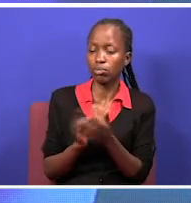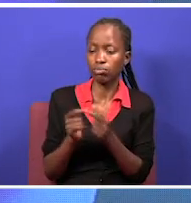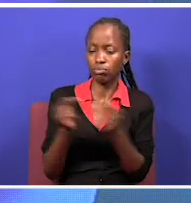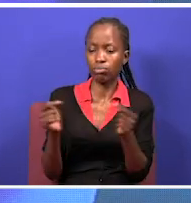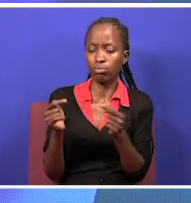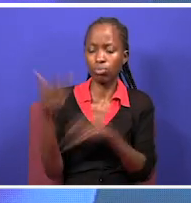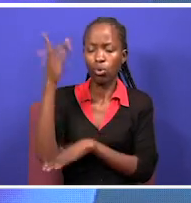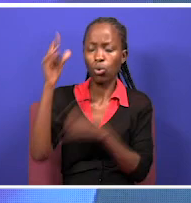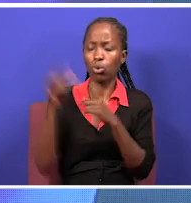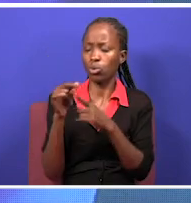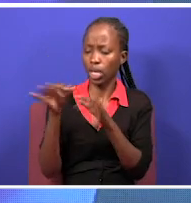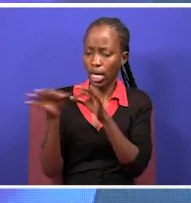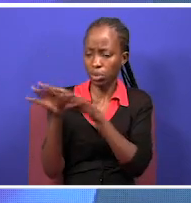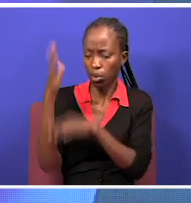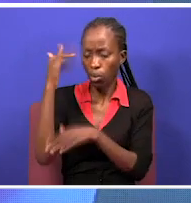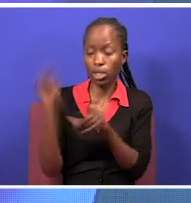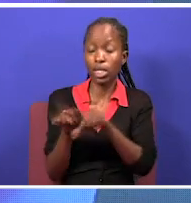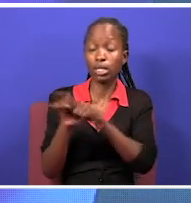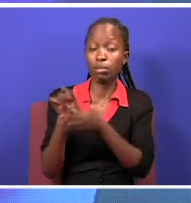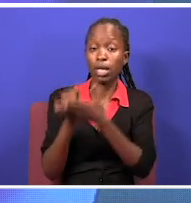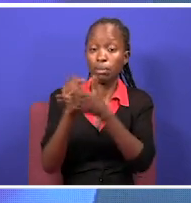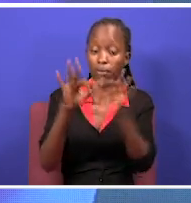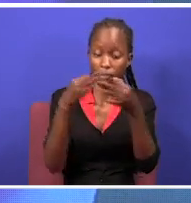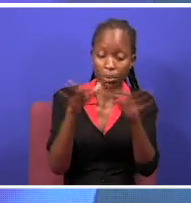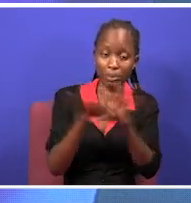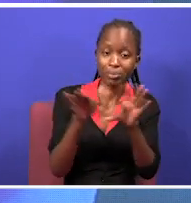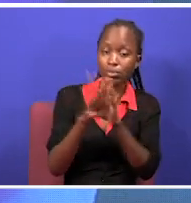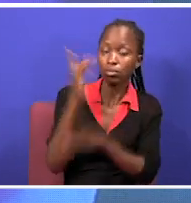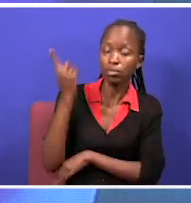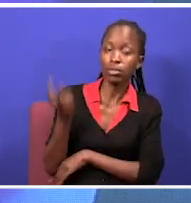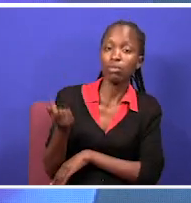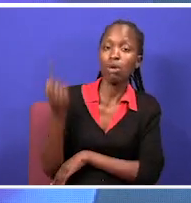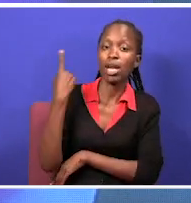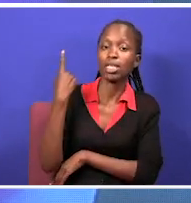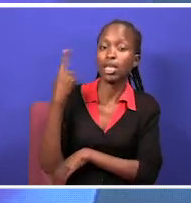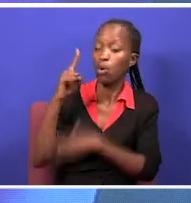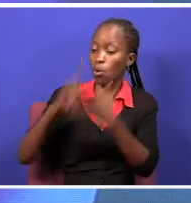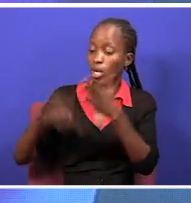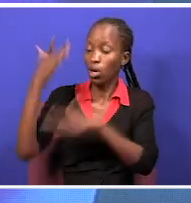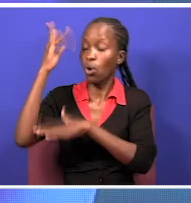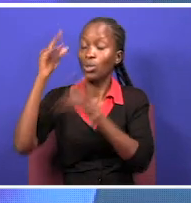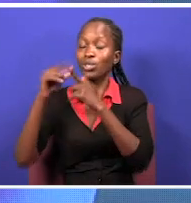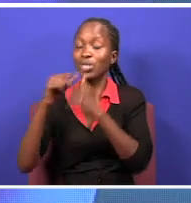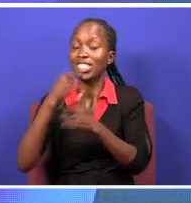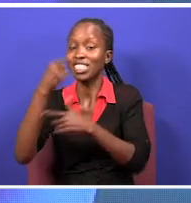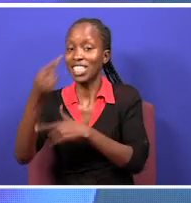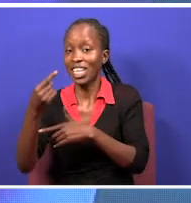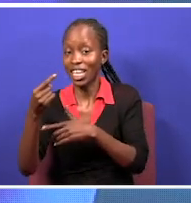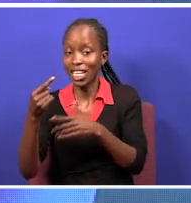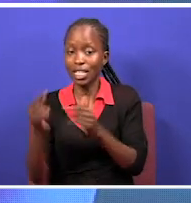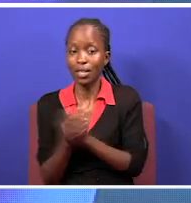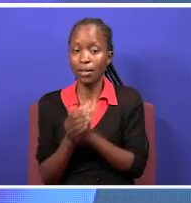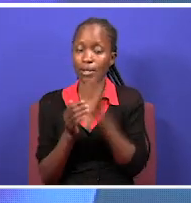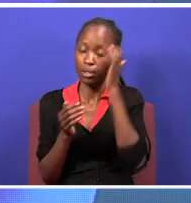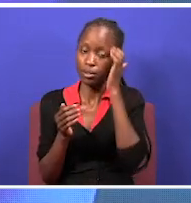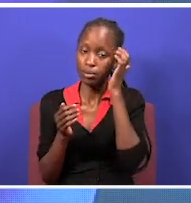explaining why, and helping the family members to understand what the word of God is saying and juxtapose